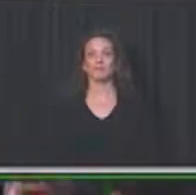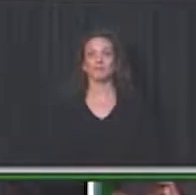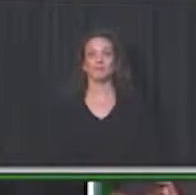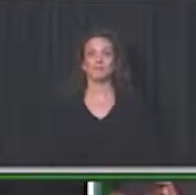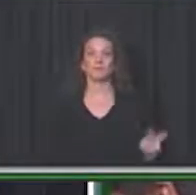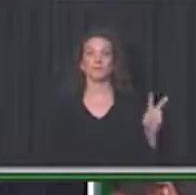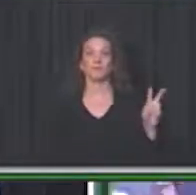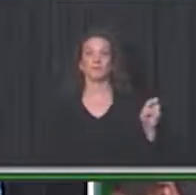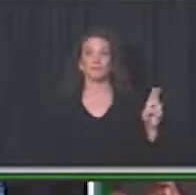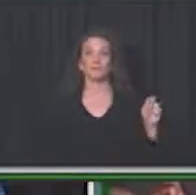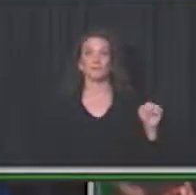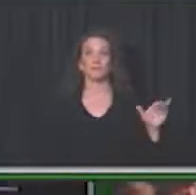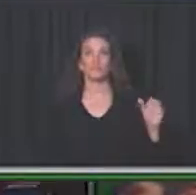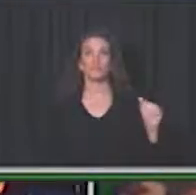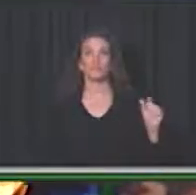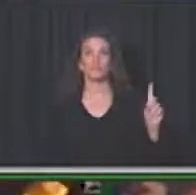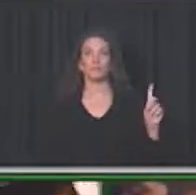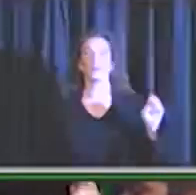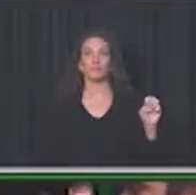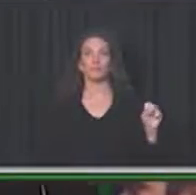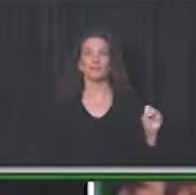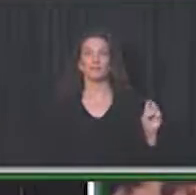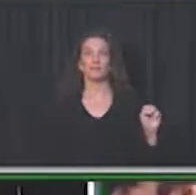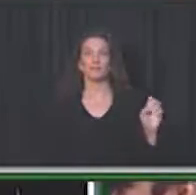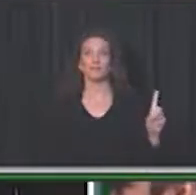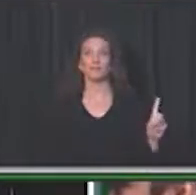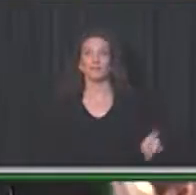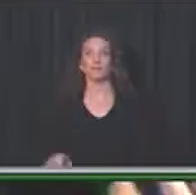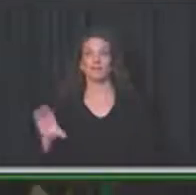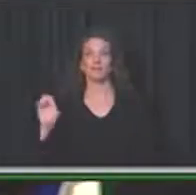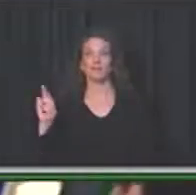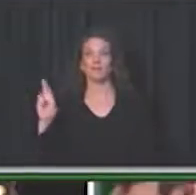Veronica Ledesma. Corey Phipps.